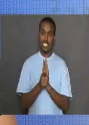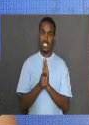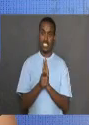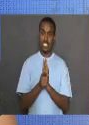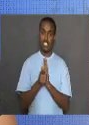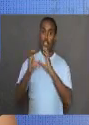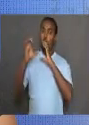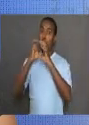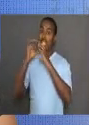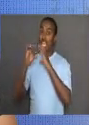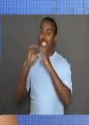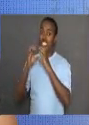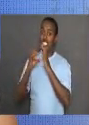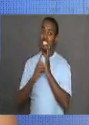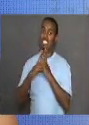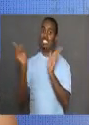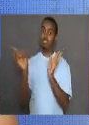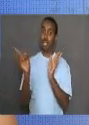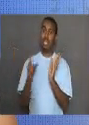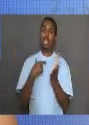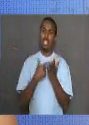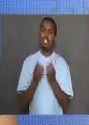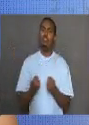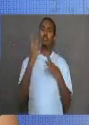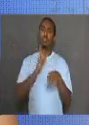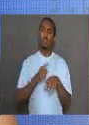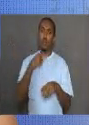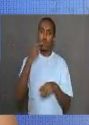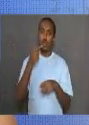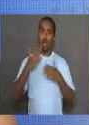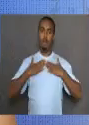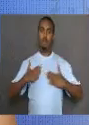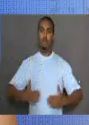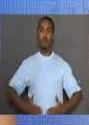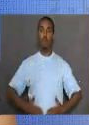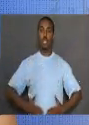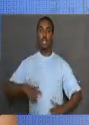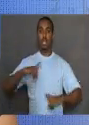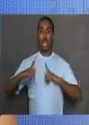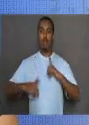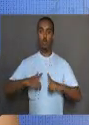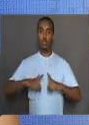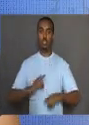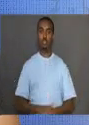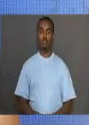display communication. This is often called body language.